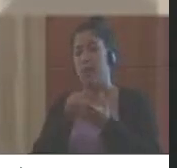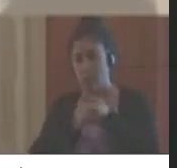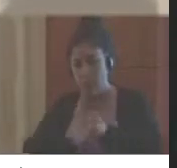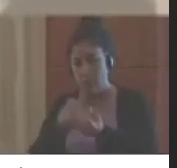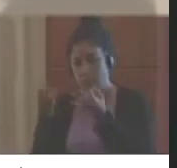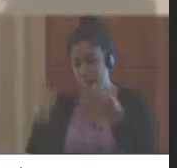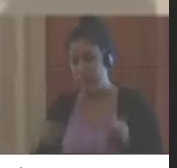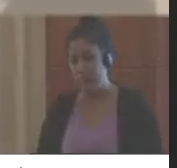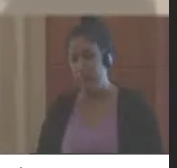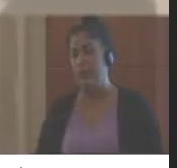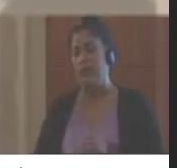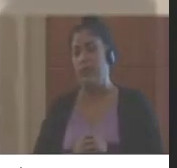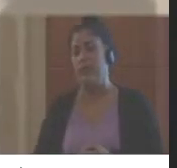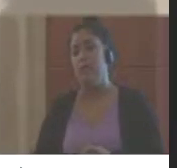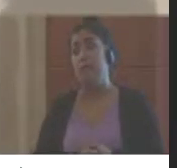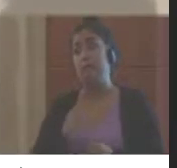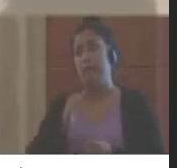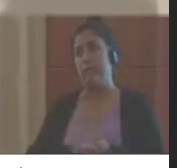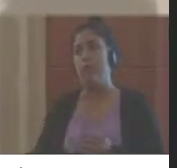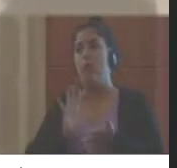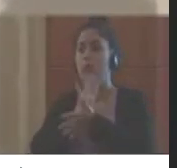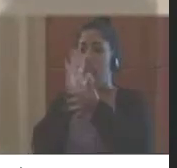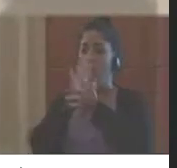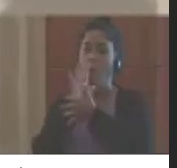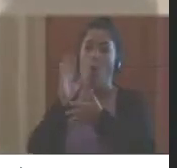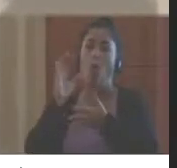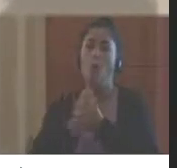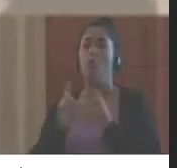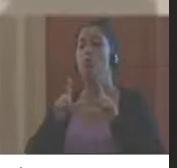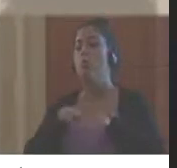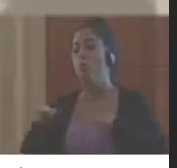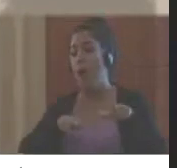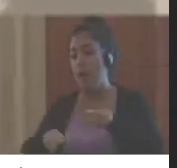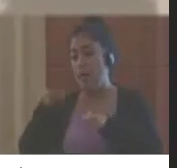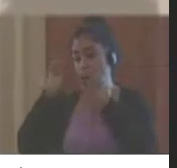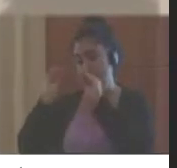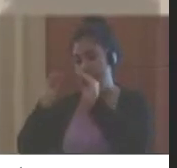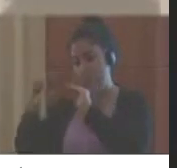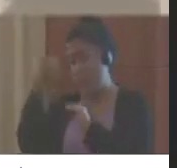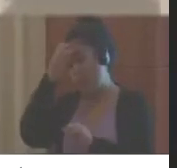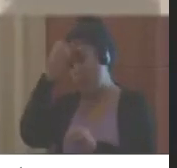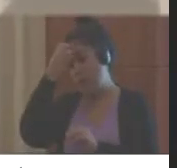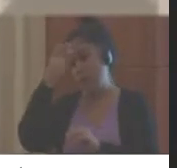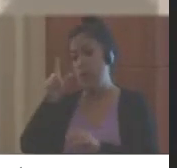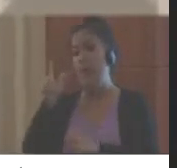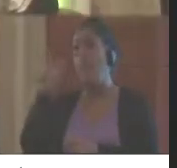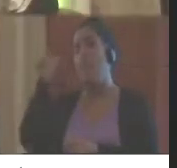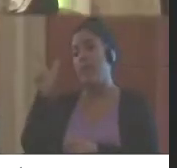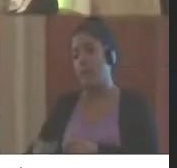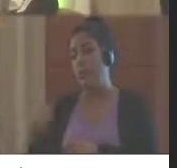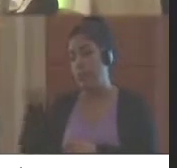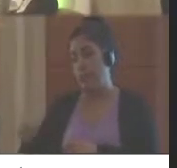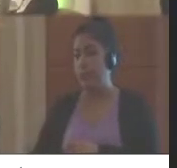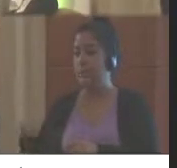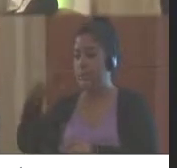sensitization as it relates to disaster management and risk reduction.